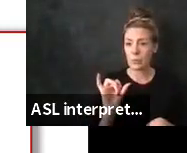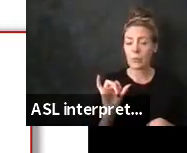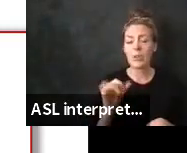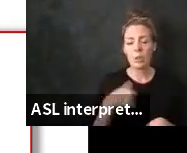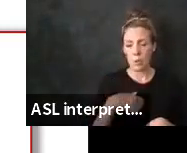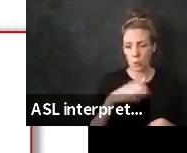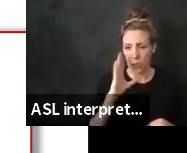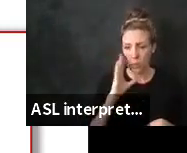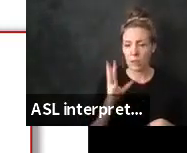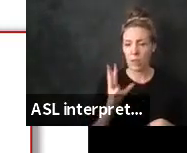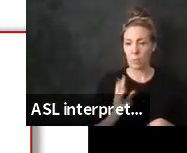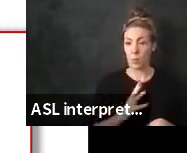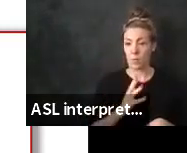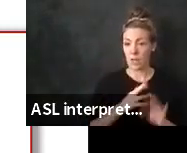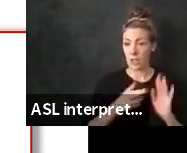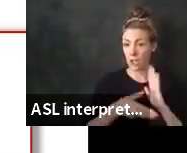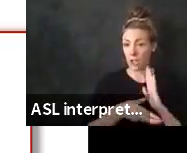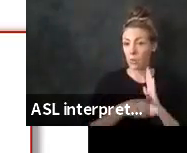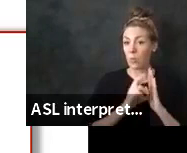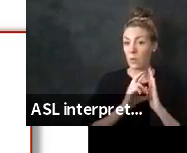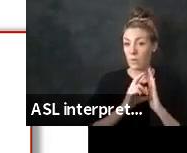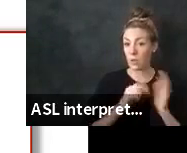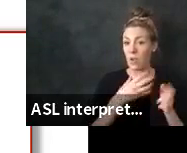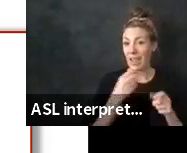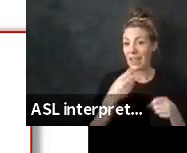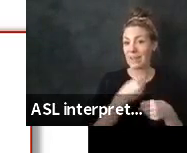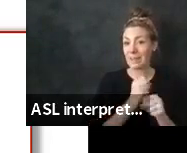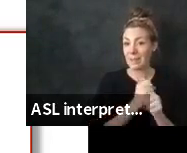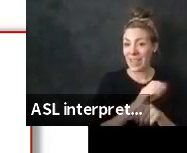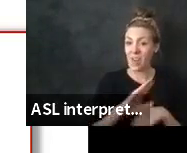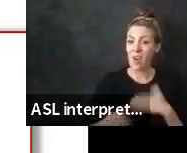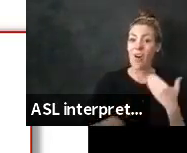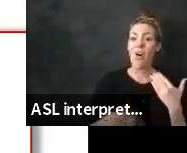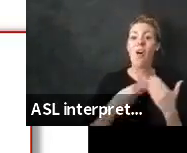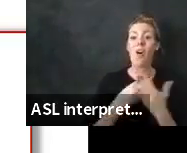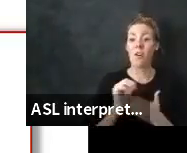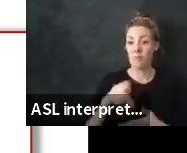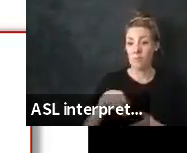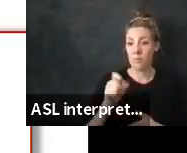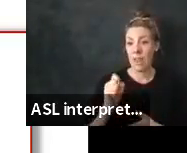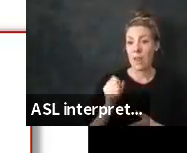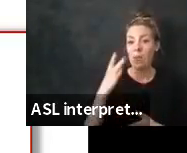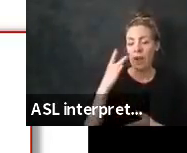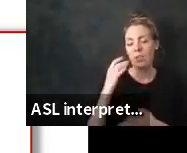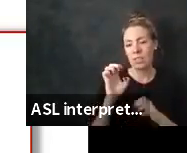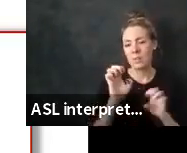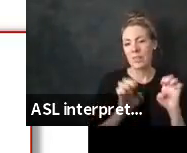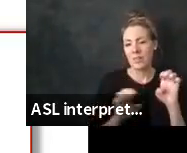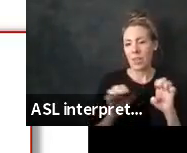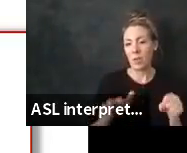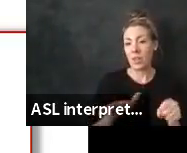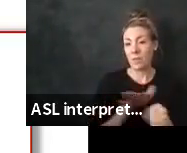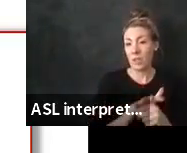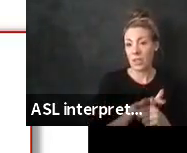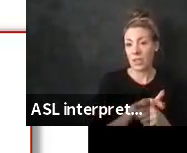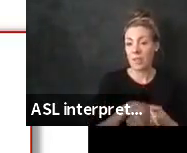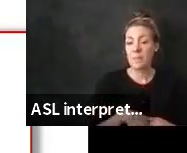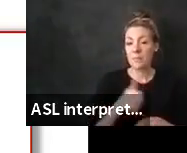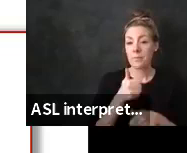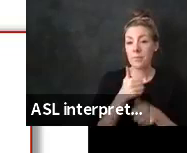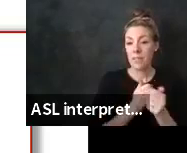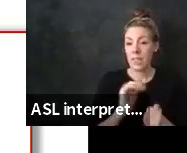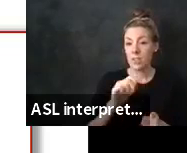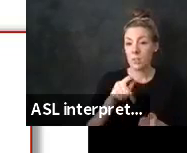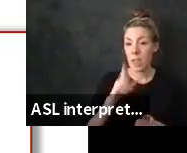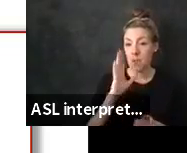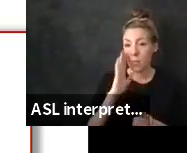will professionally produce all maps so that they can be evaluated equally. So each map will have a